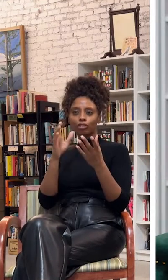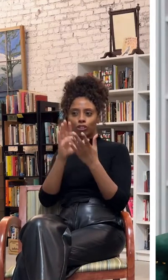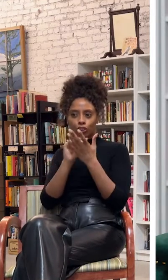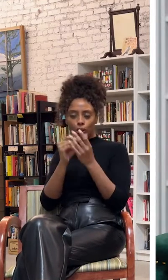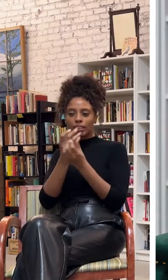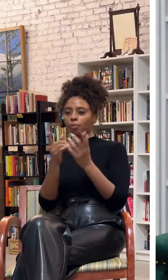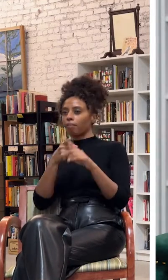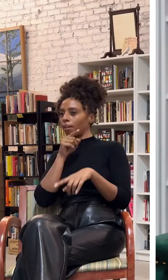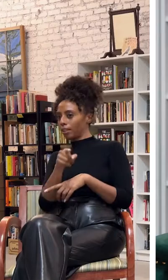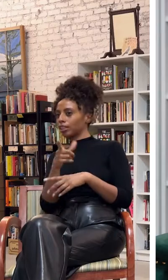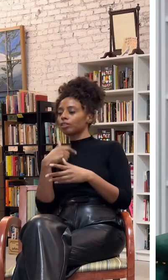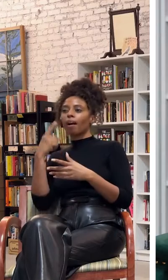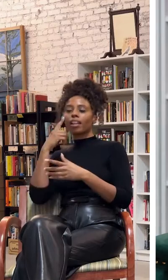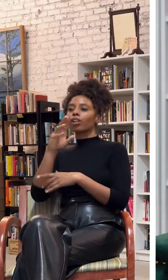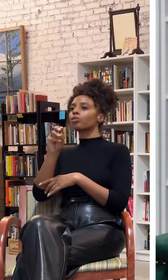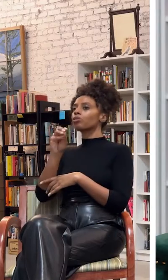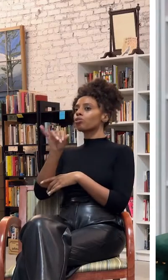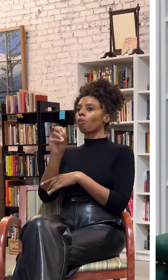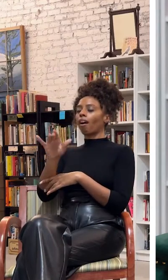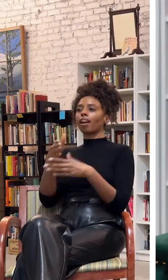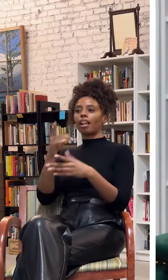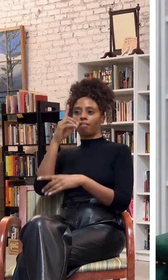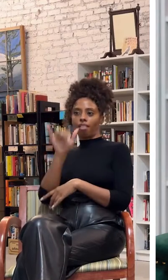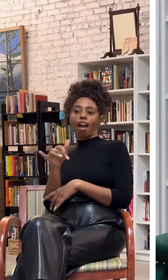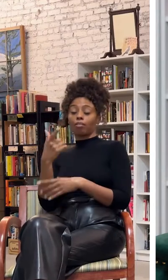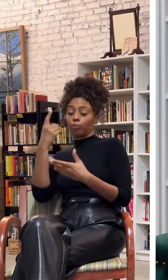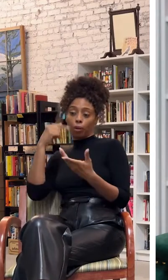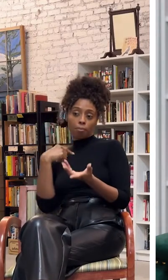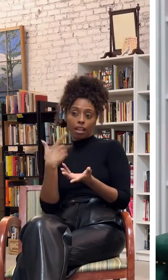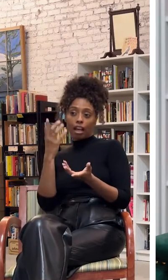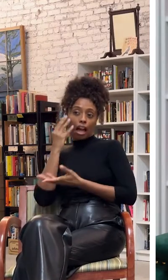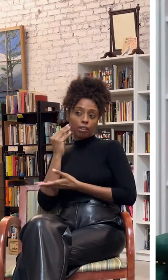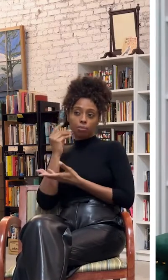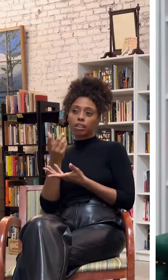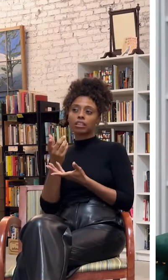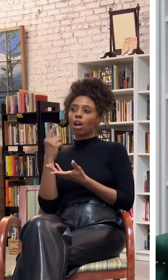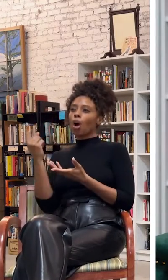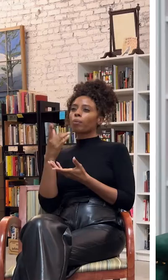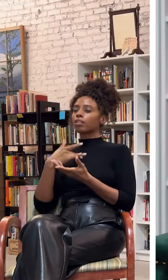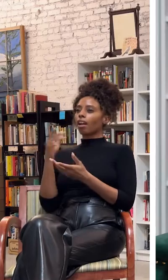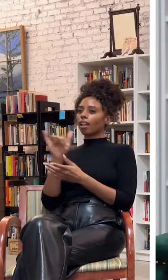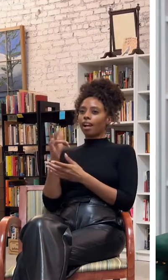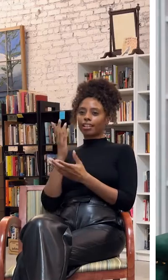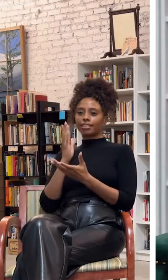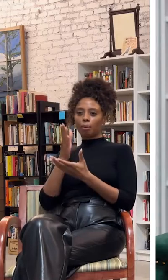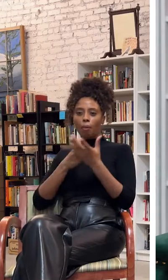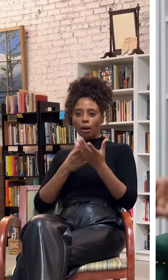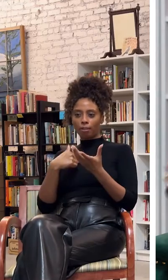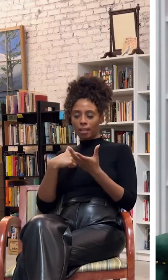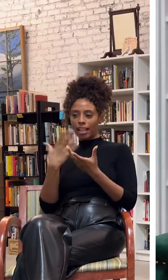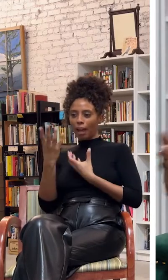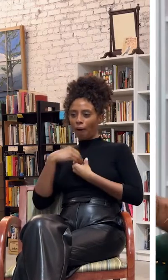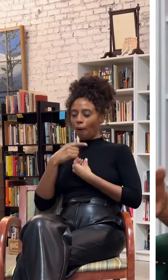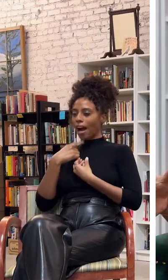like joy allows for that, because it makes you, at least for me, I've experienced as, it always feels like that's a part of who I am, or I have a